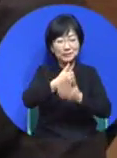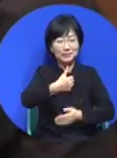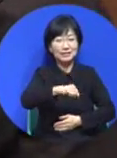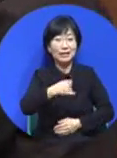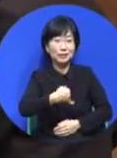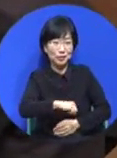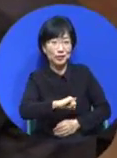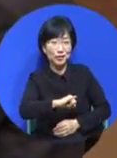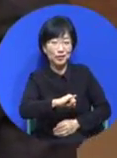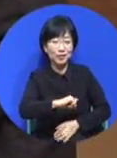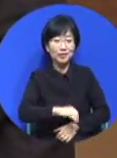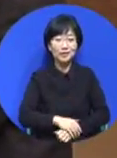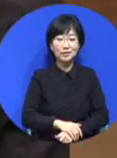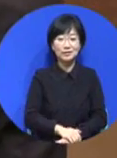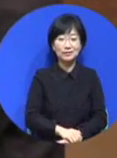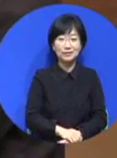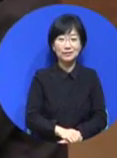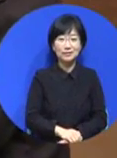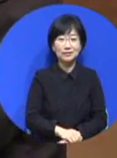God, the remnants of God.